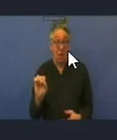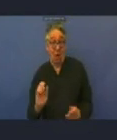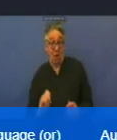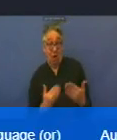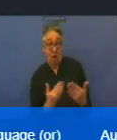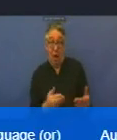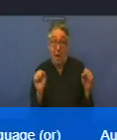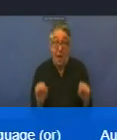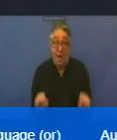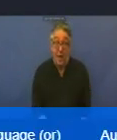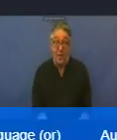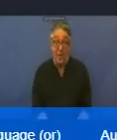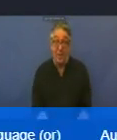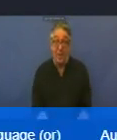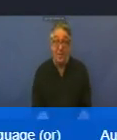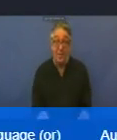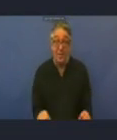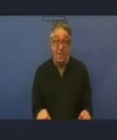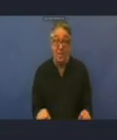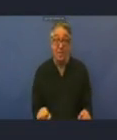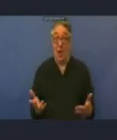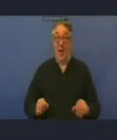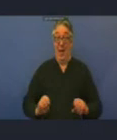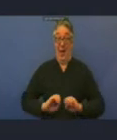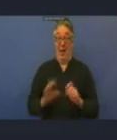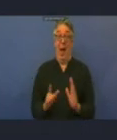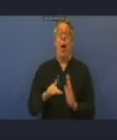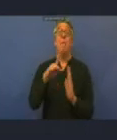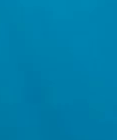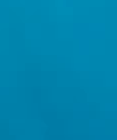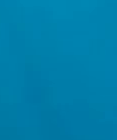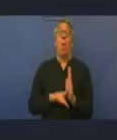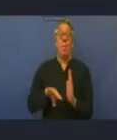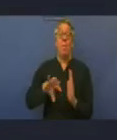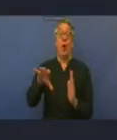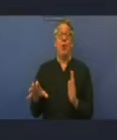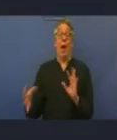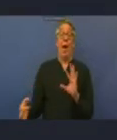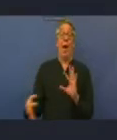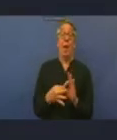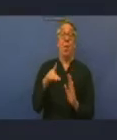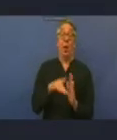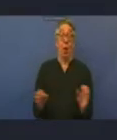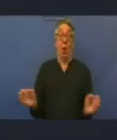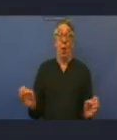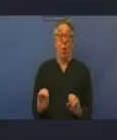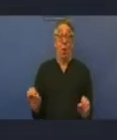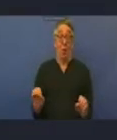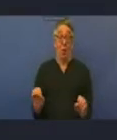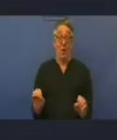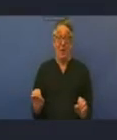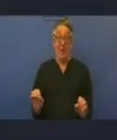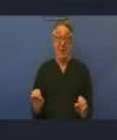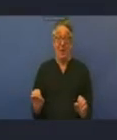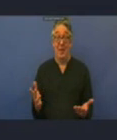Gael, clearly not a program country, but Gael or Luciano, do you want to comment? This doesn't impede from participating or being part of